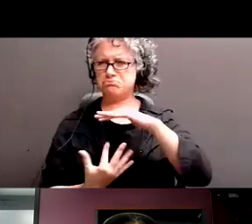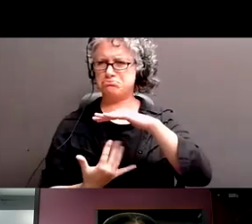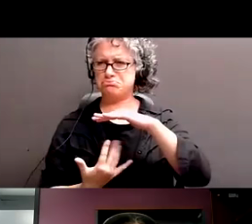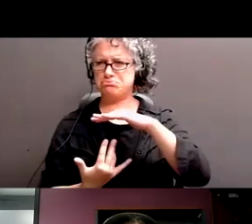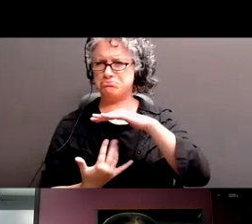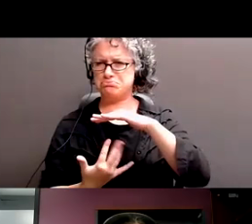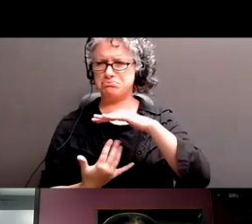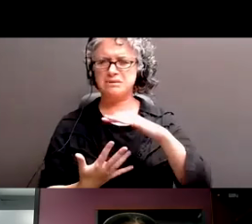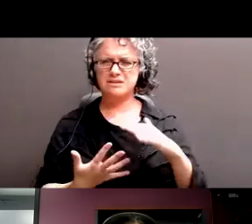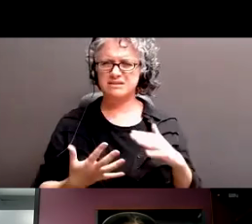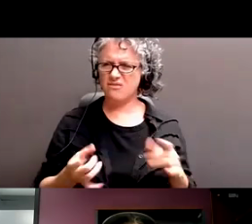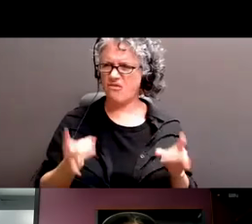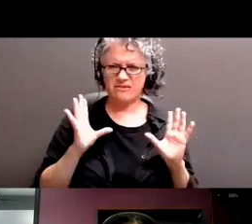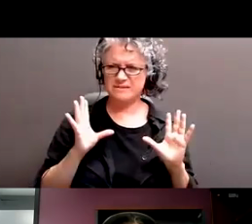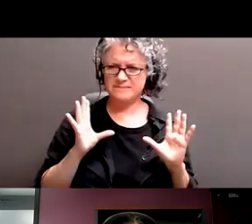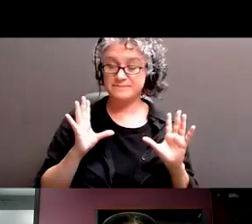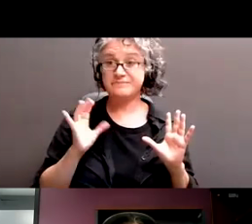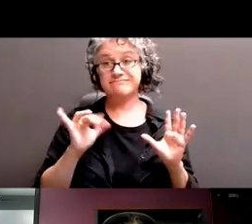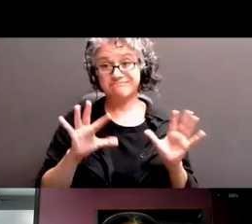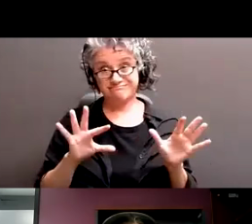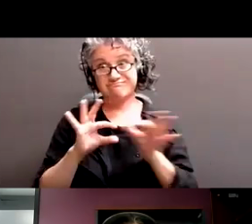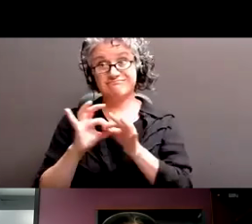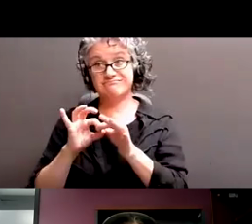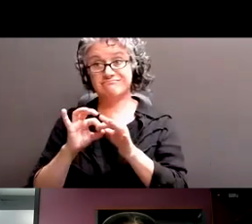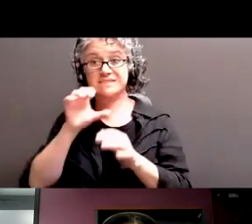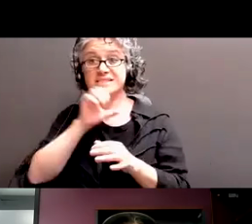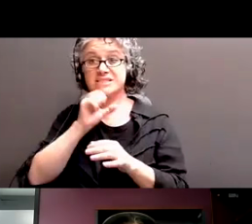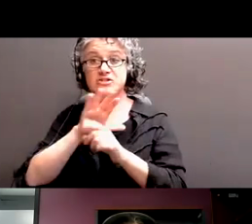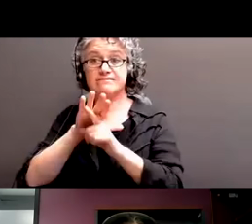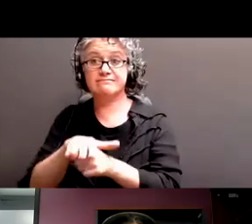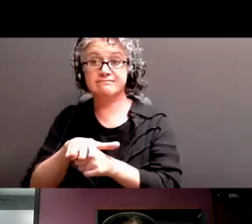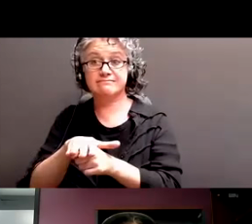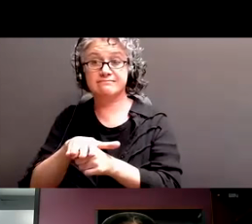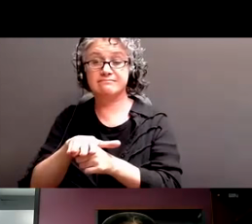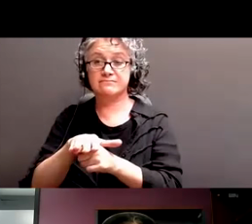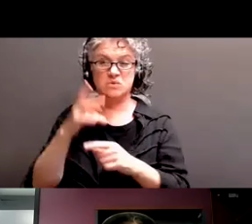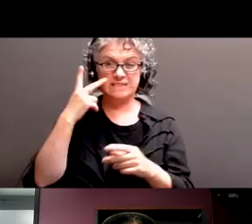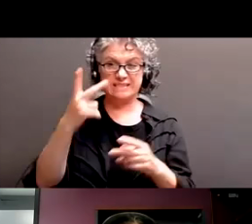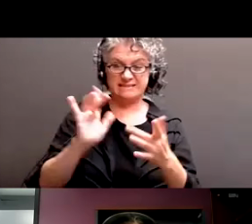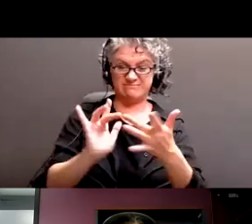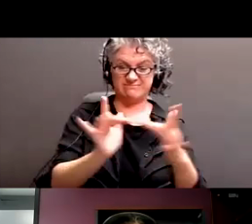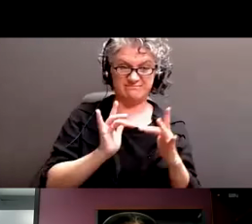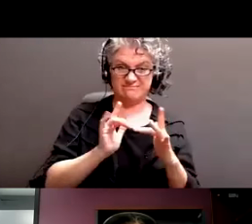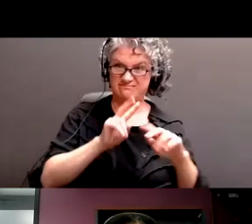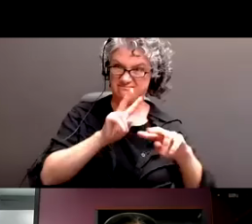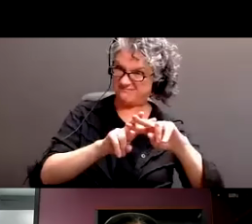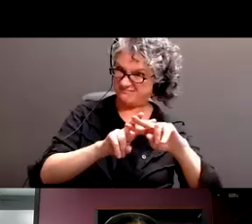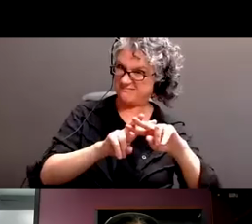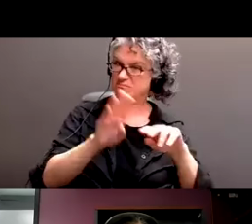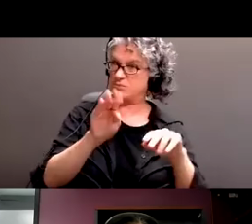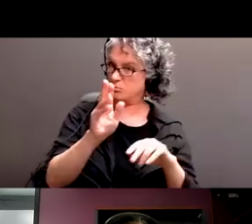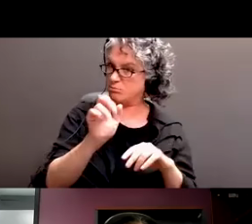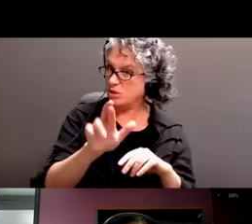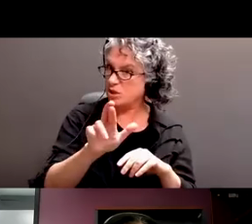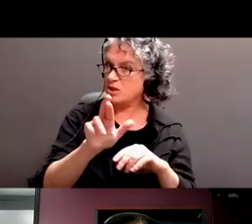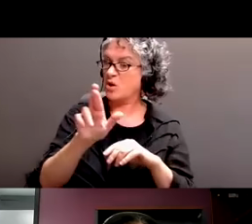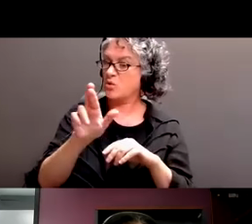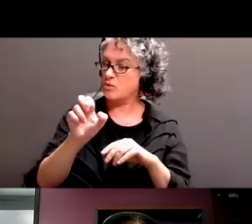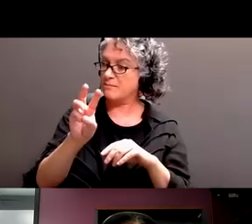ties into how ageism is, you know, is pretty rampant in society. And these are things